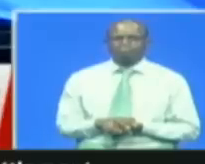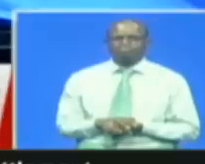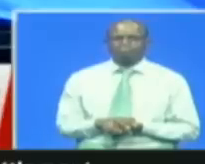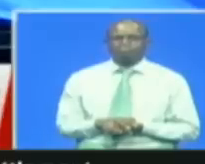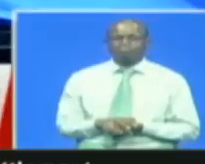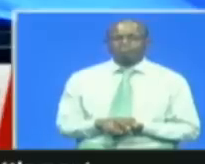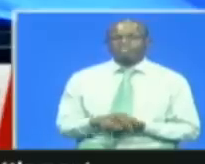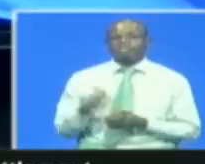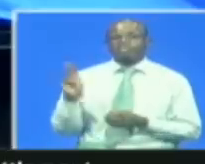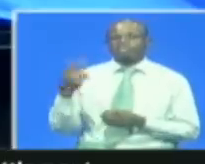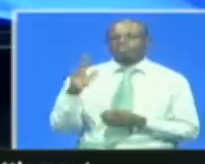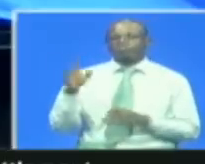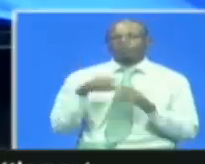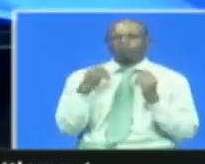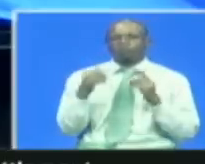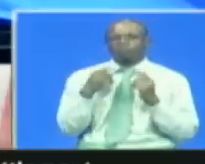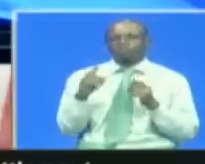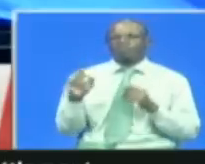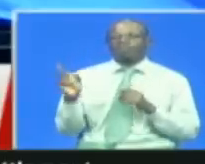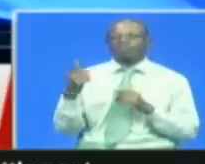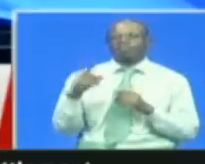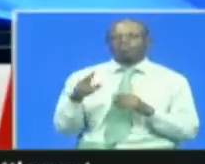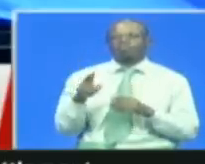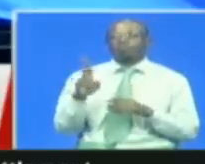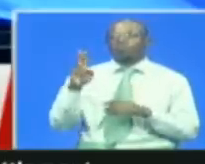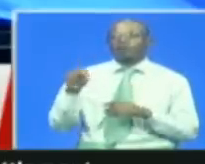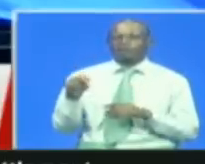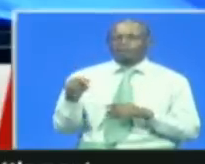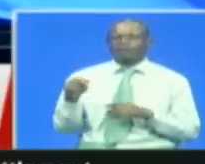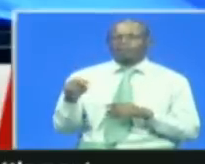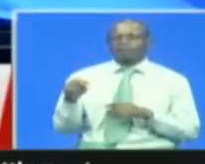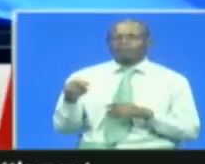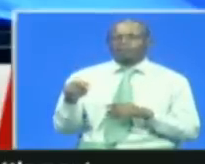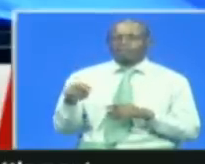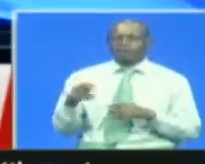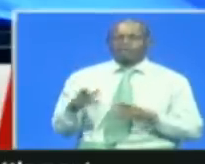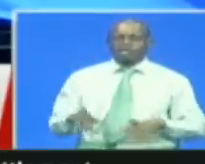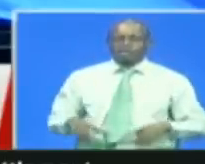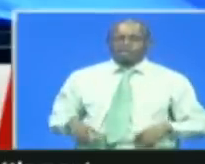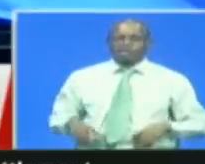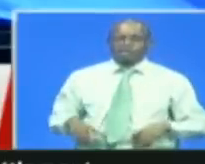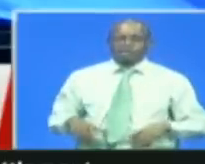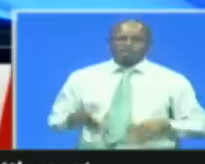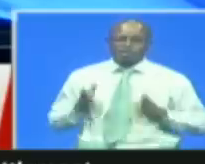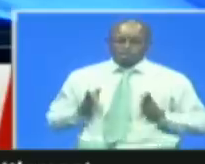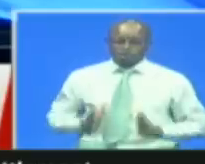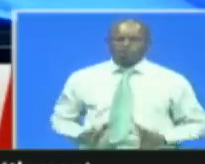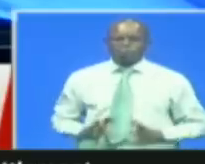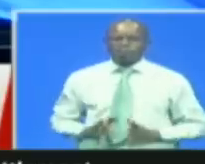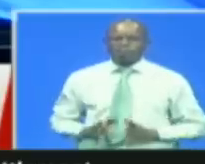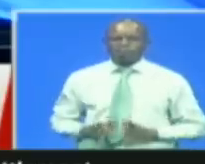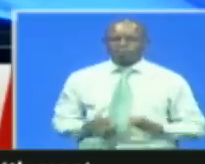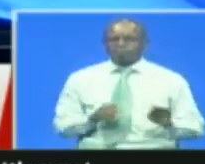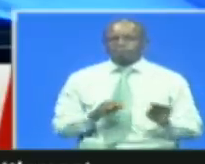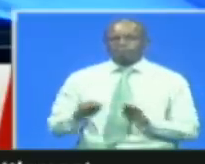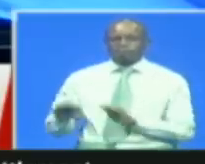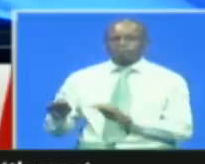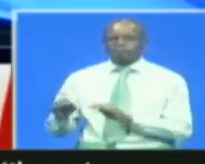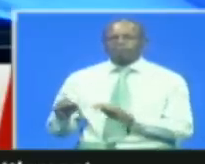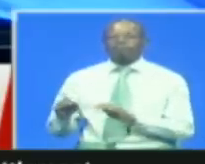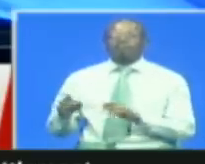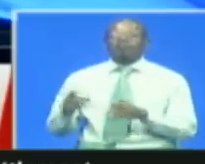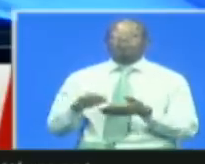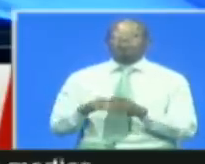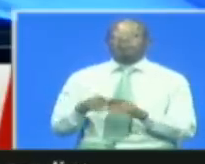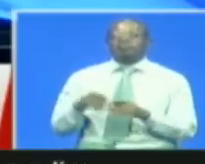Kenya is set to host the first ever United Nations Human Settlements Program Assembly from 27th to 31st of May 2019 at